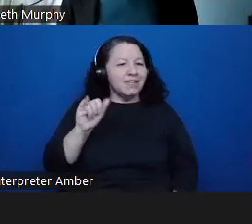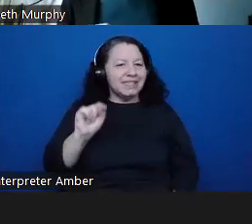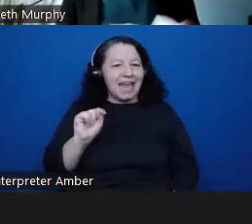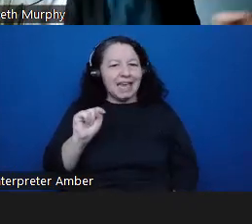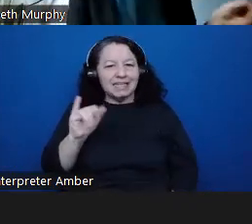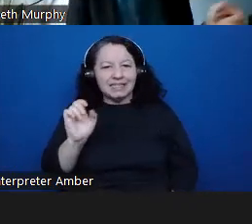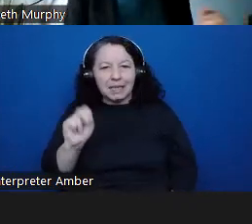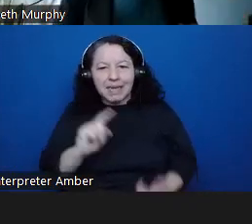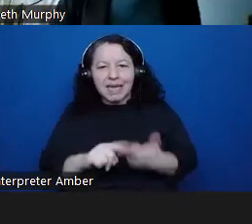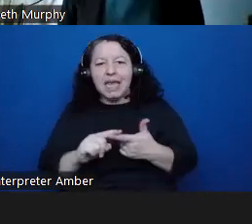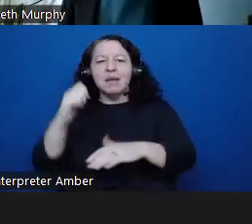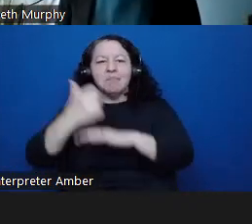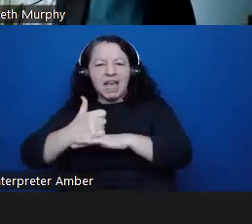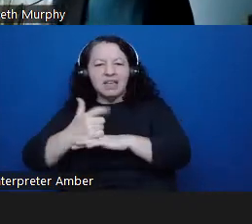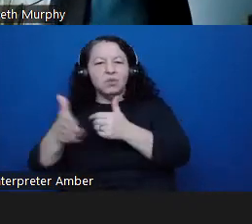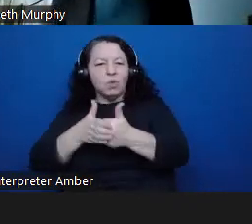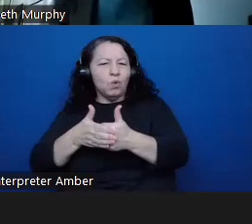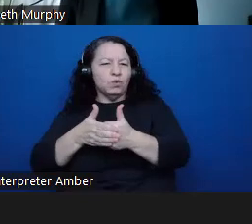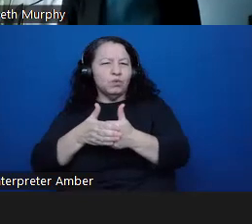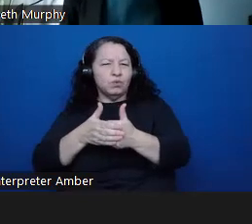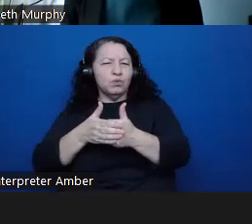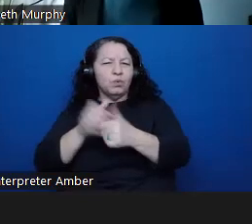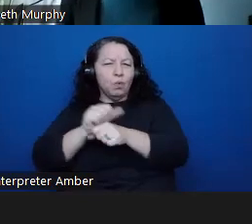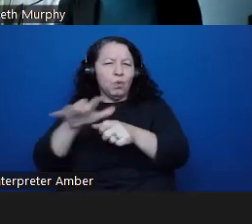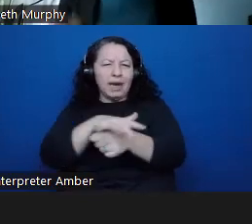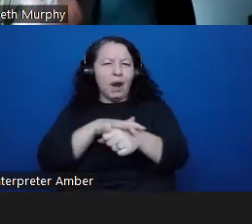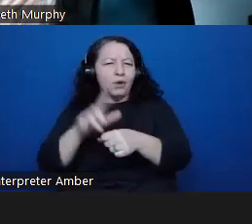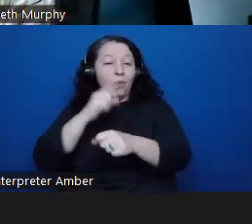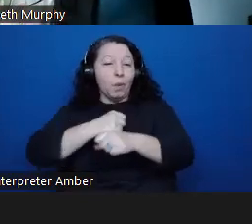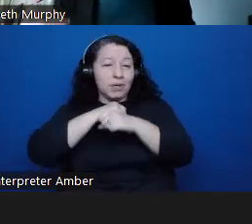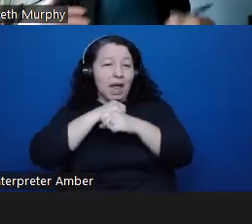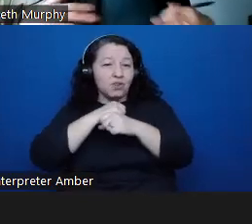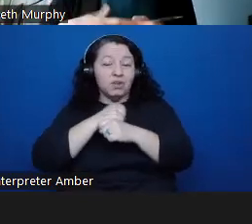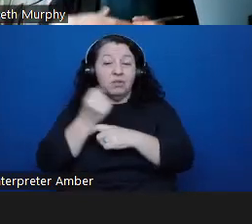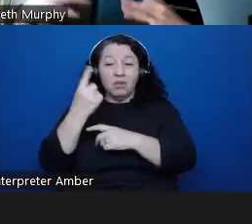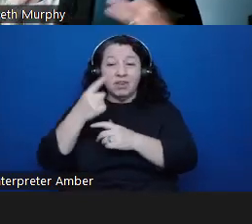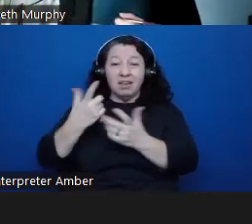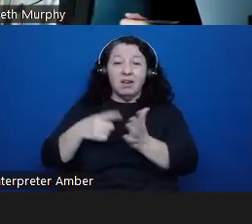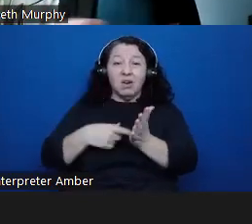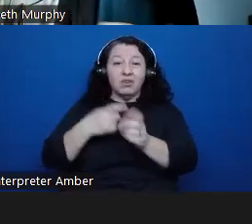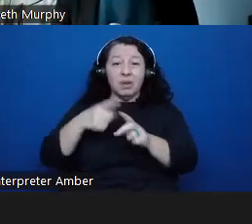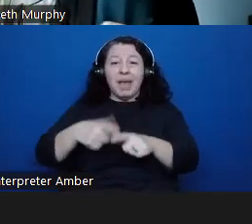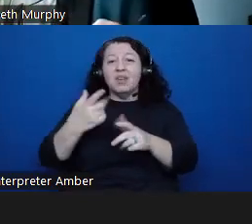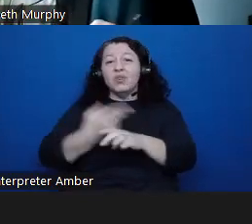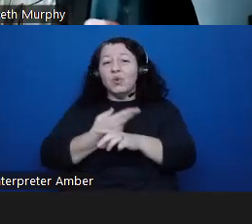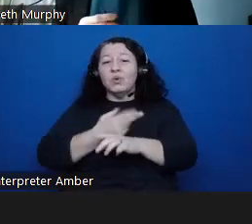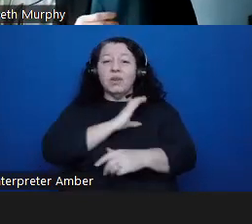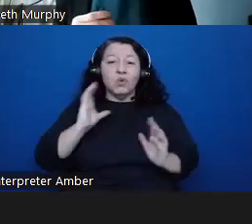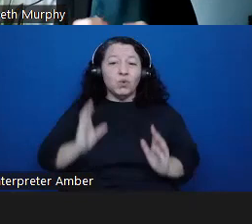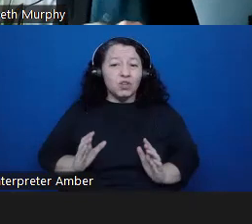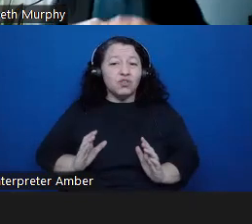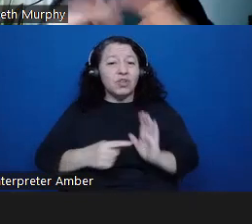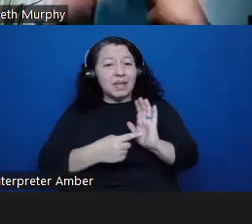for protection. Archaeologically, in pottery workshops, use of Christian symbols such as crosses on tools and